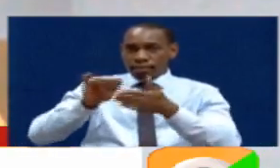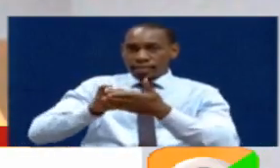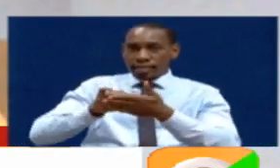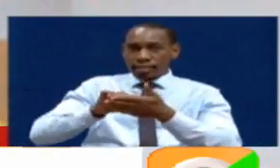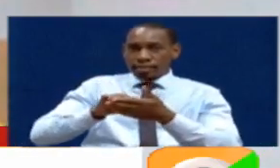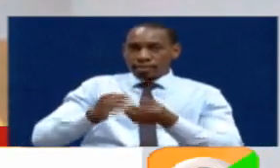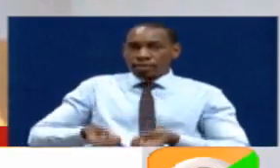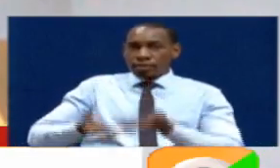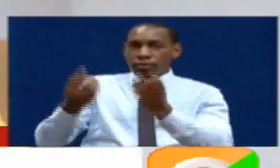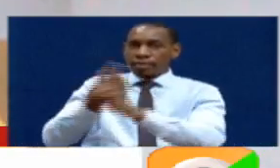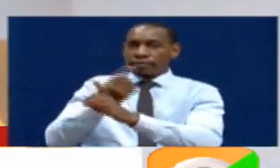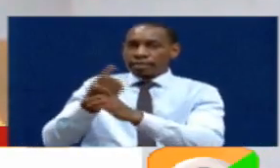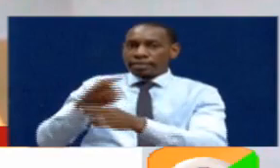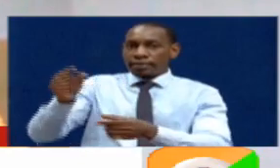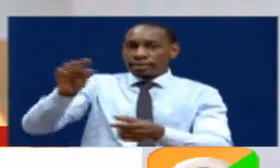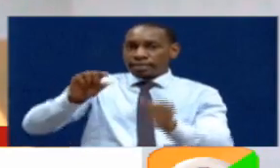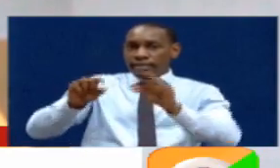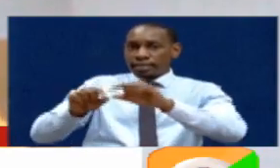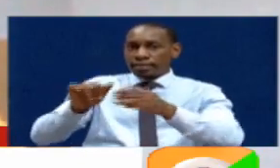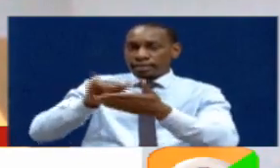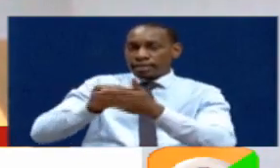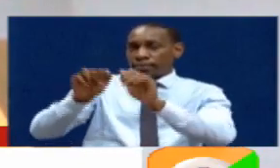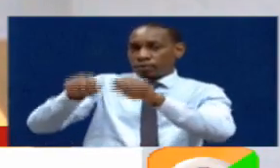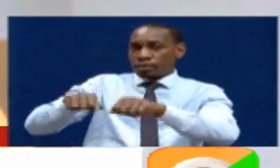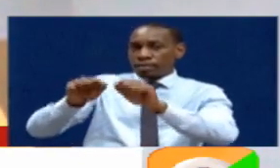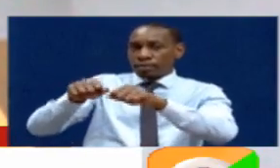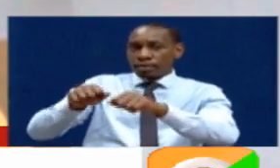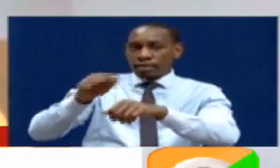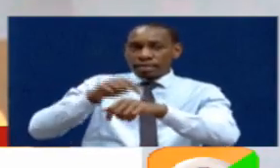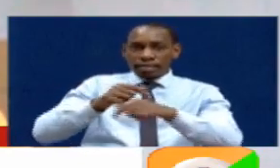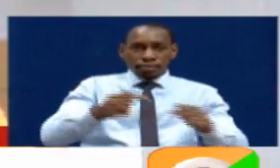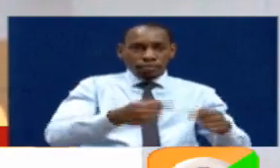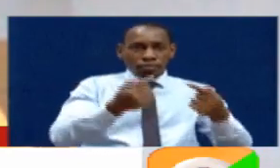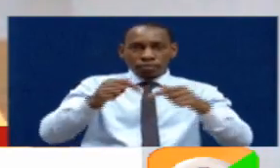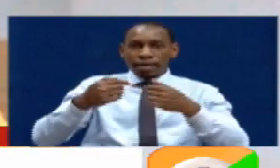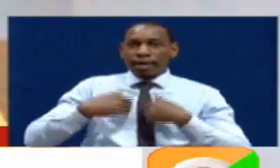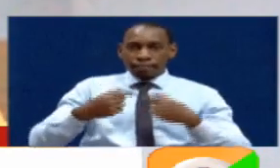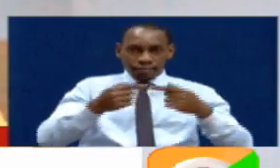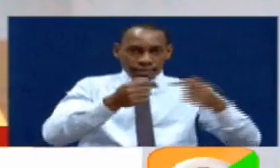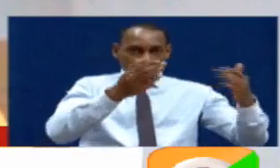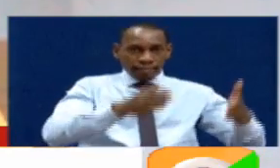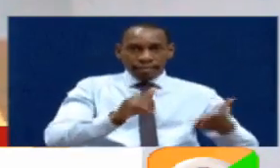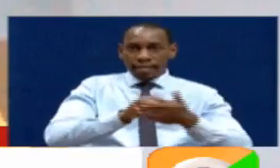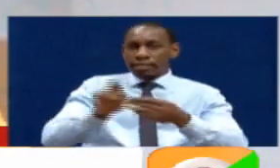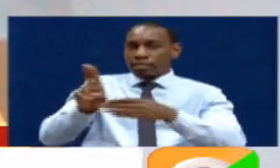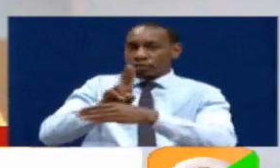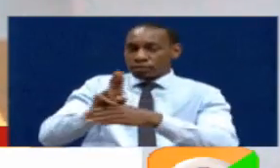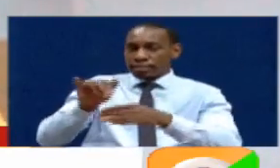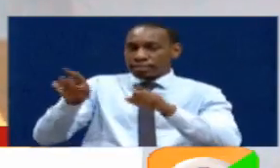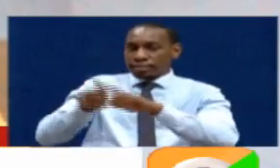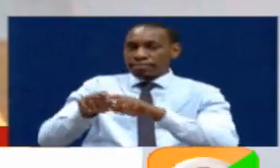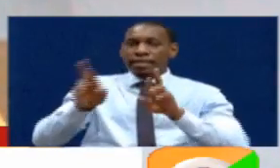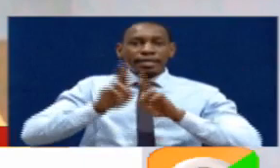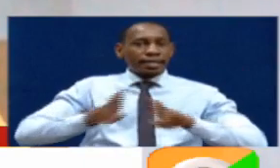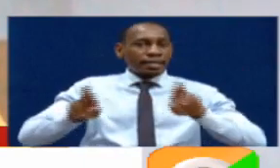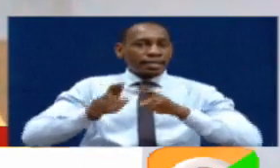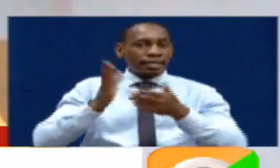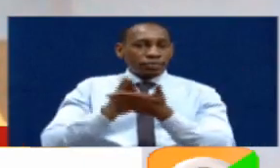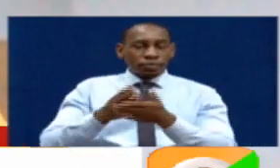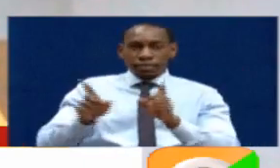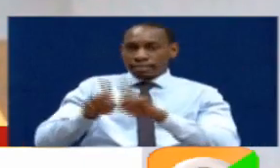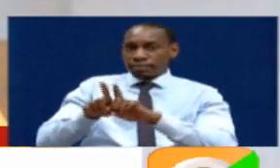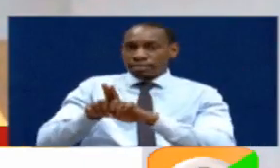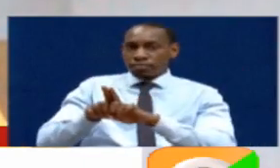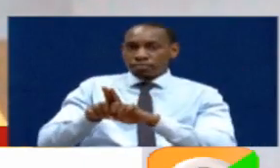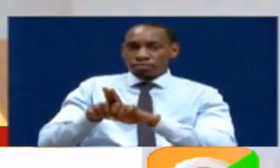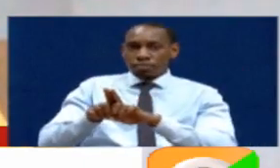all different chemicals just in case that. In the world, if you try and face an enemy who's using that, you're well prepared. And it was